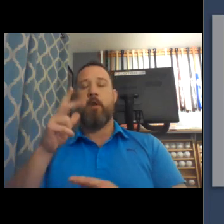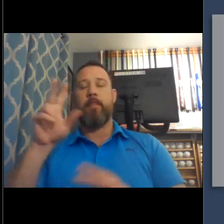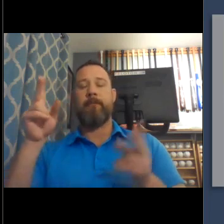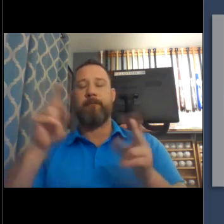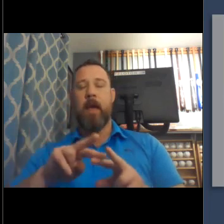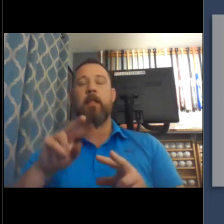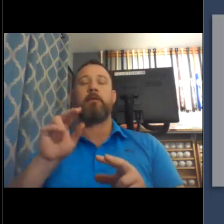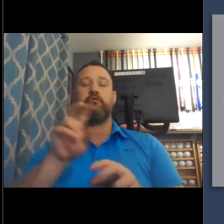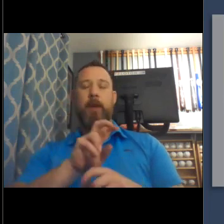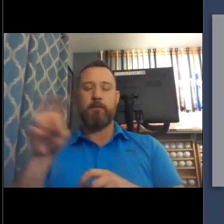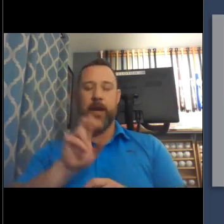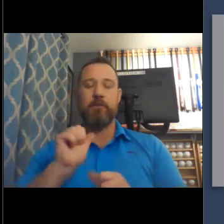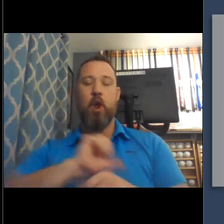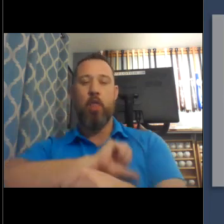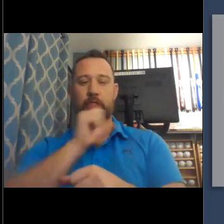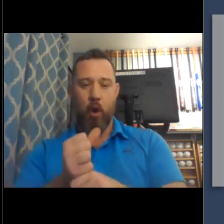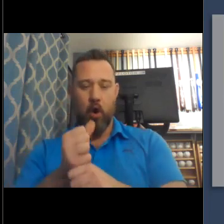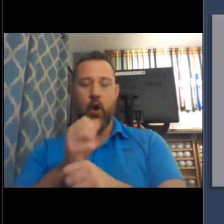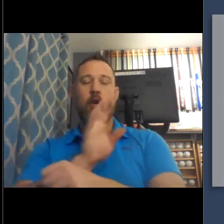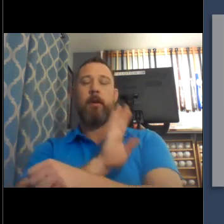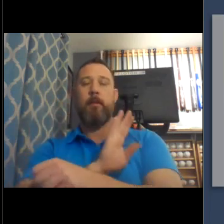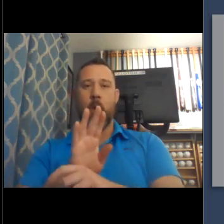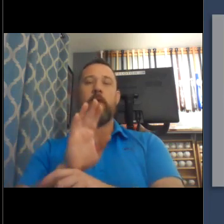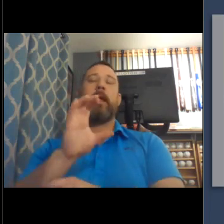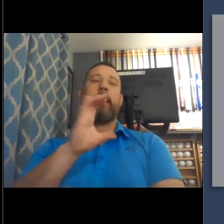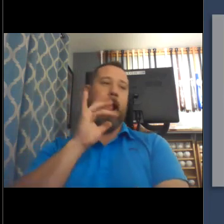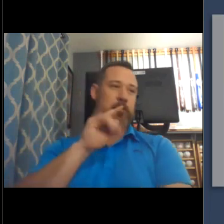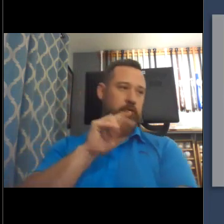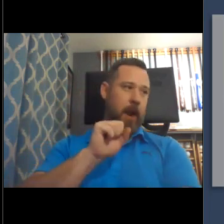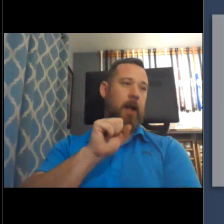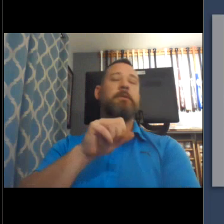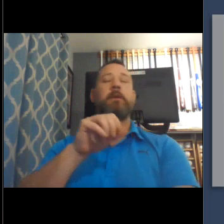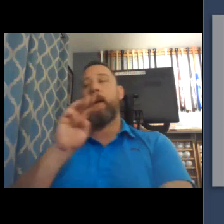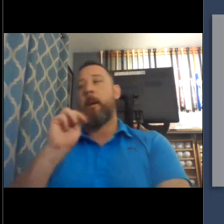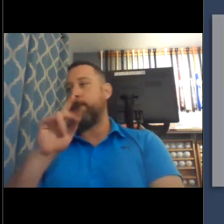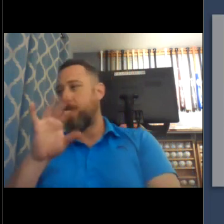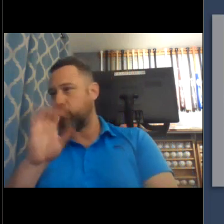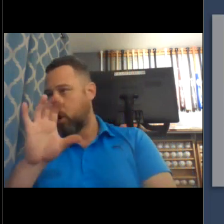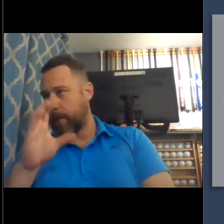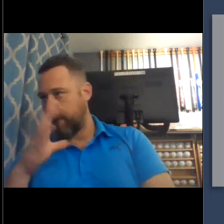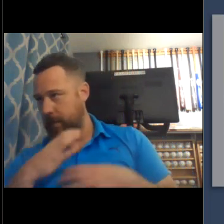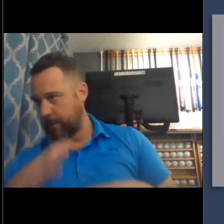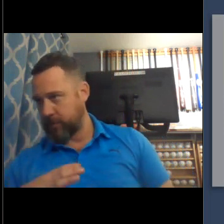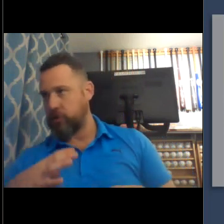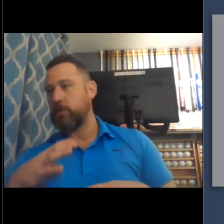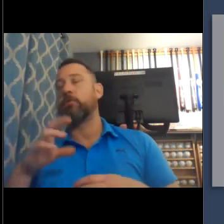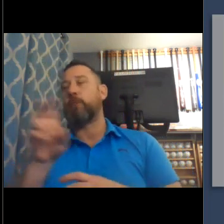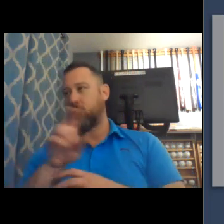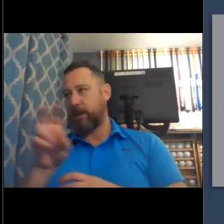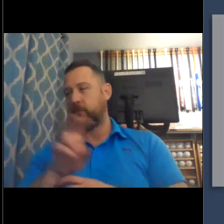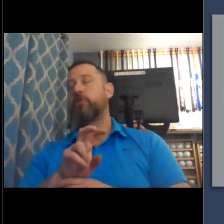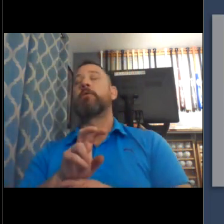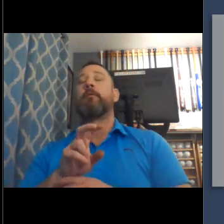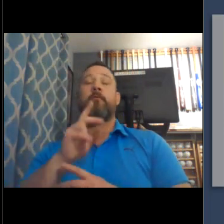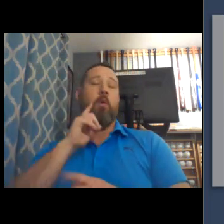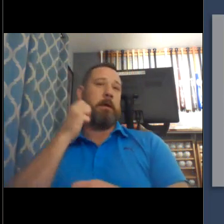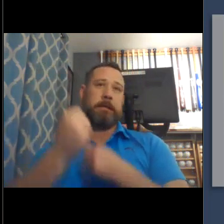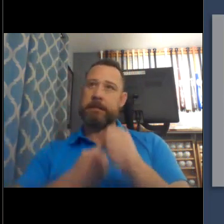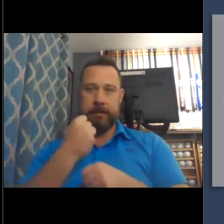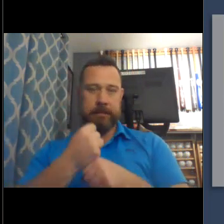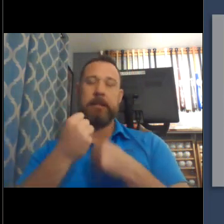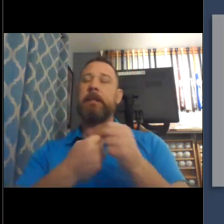Board and Caltrain JPB and Metropolitan Transportation Commission for years. That stretch